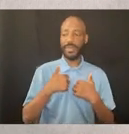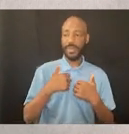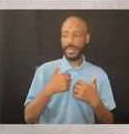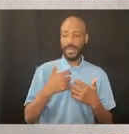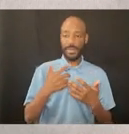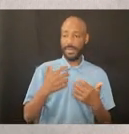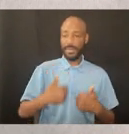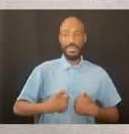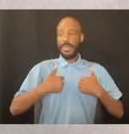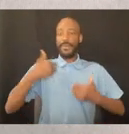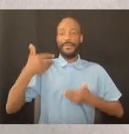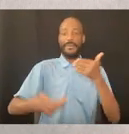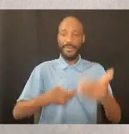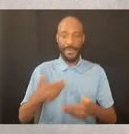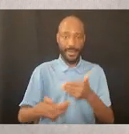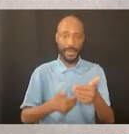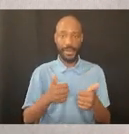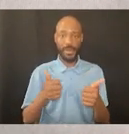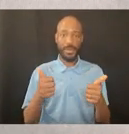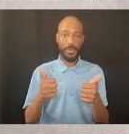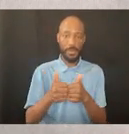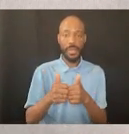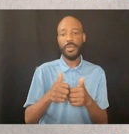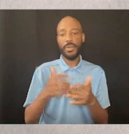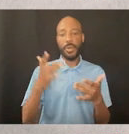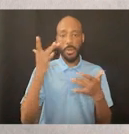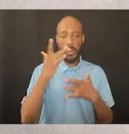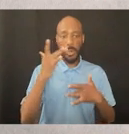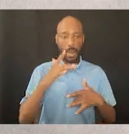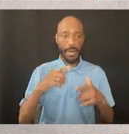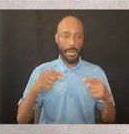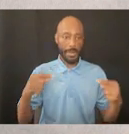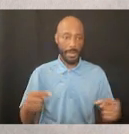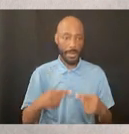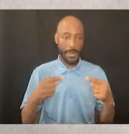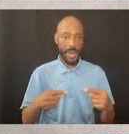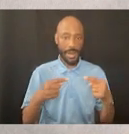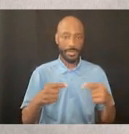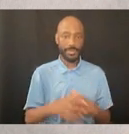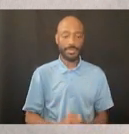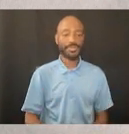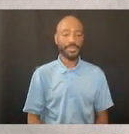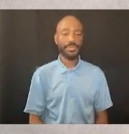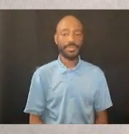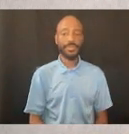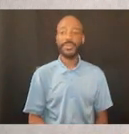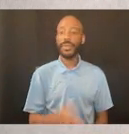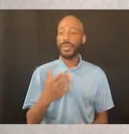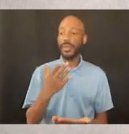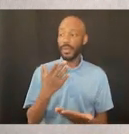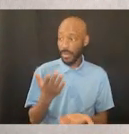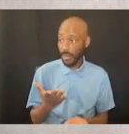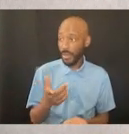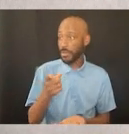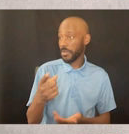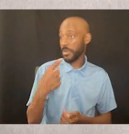That's who I am. Welcome. And you said that this is a part of a wider first